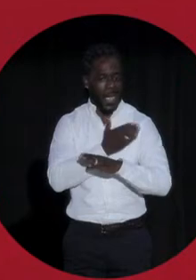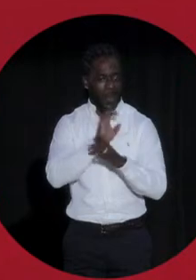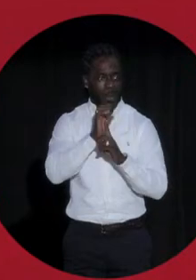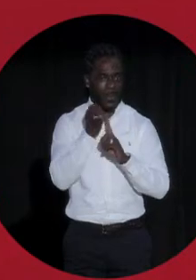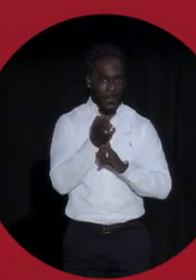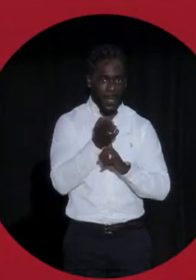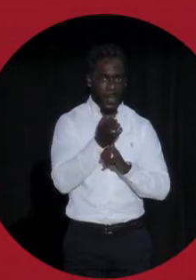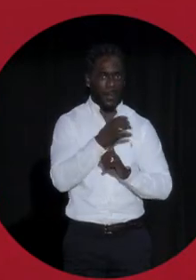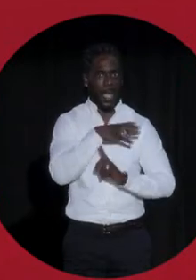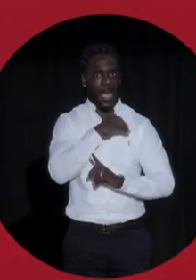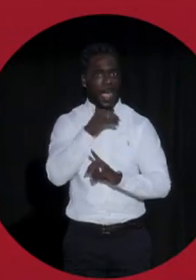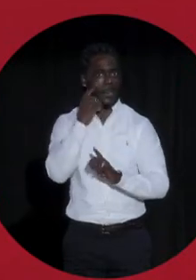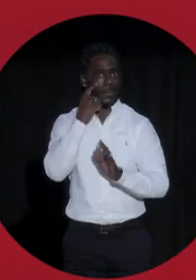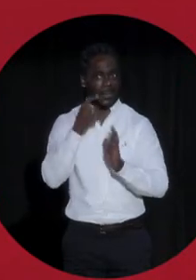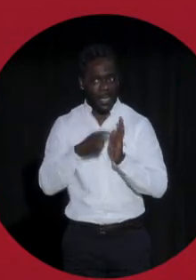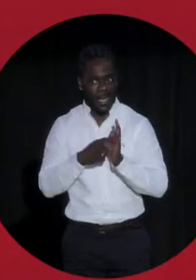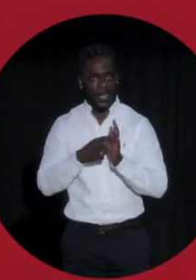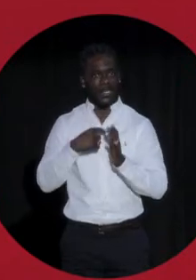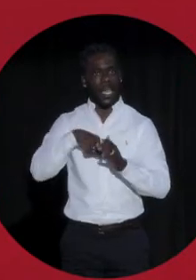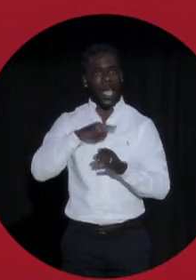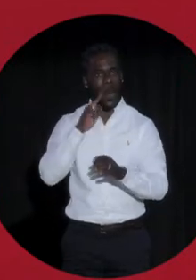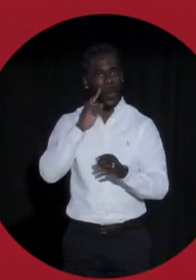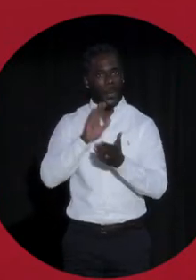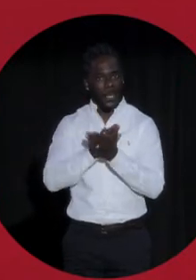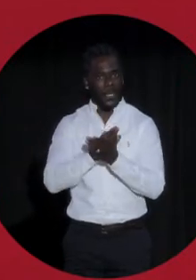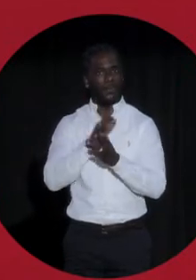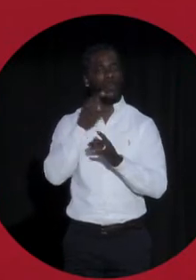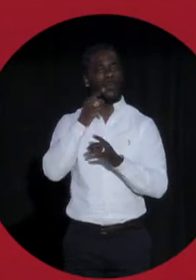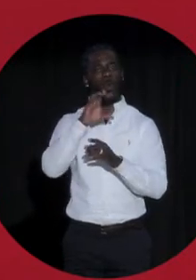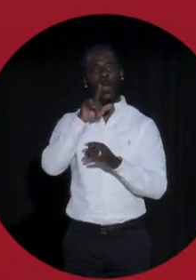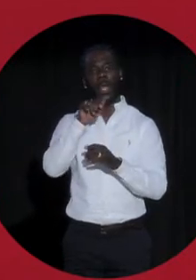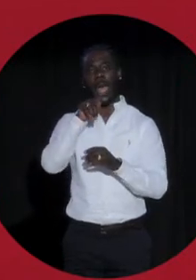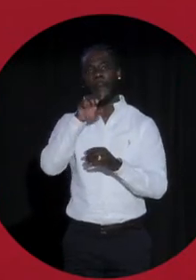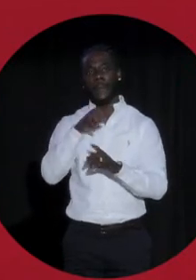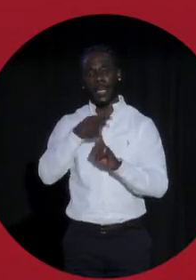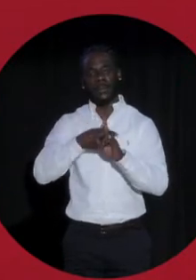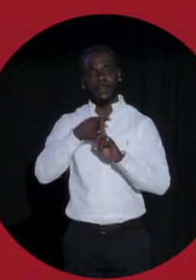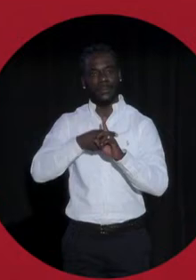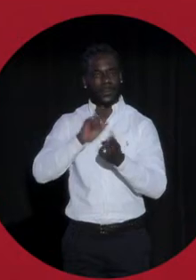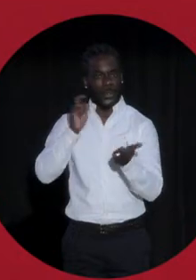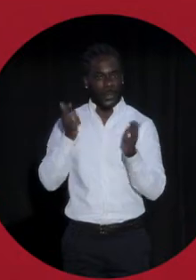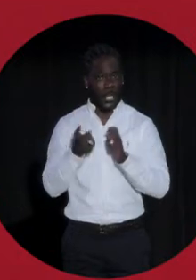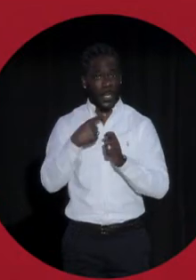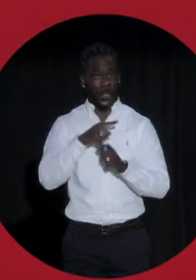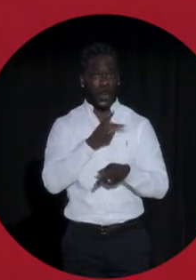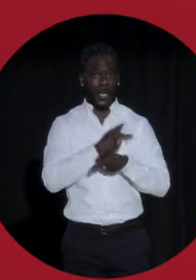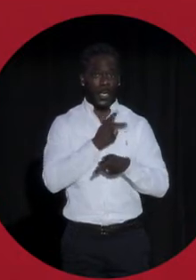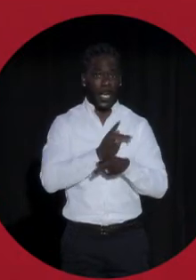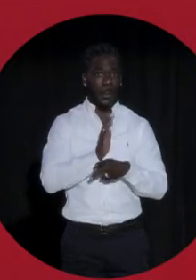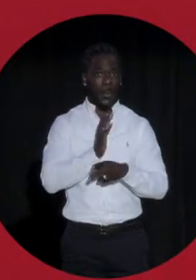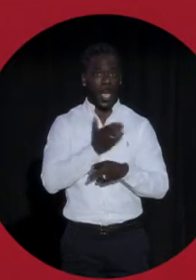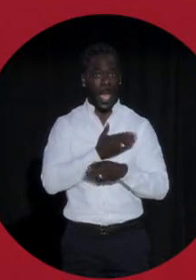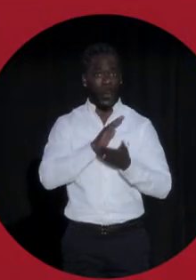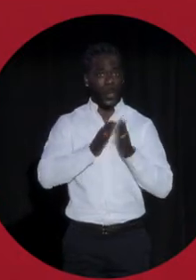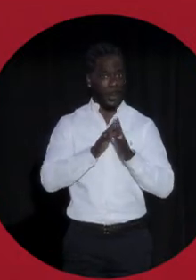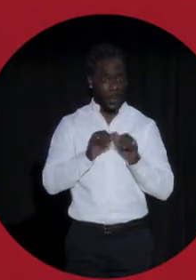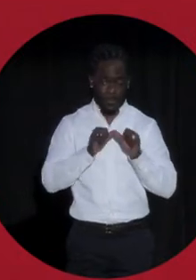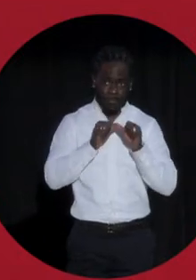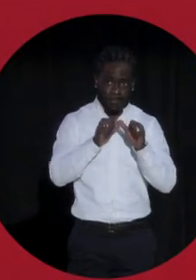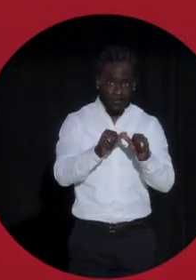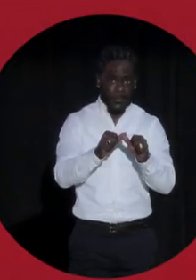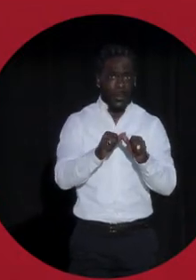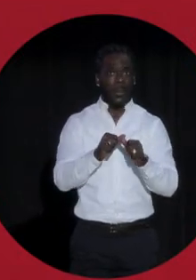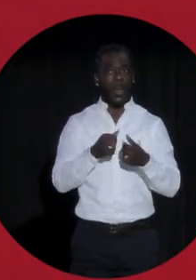as acknowledgement to and belief in climate change. We kept our economy vibrant by collaborating